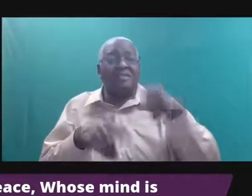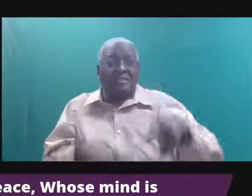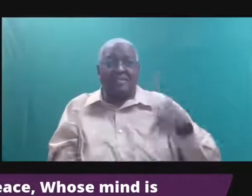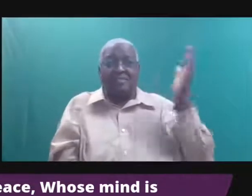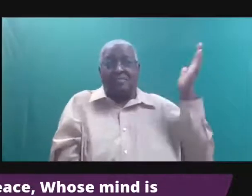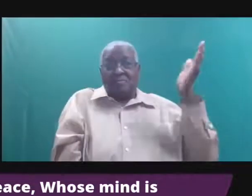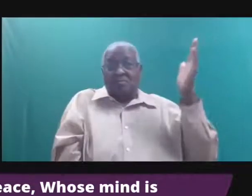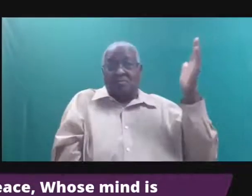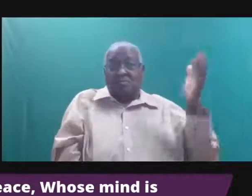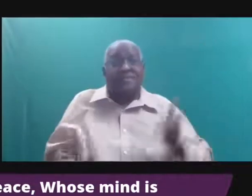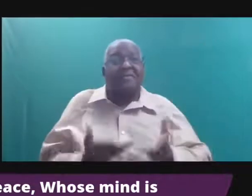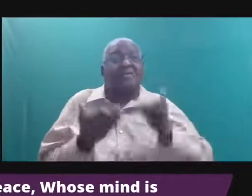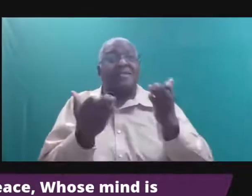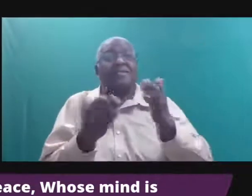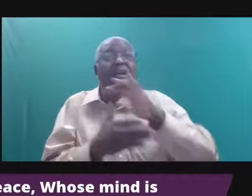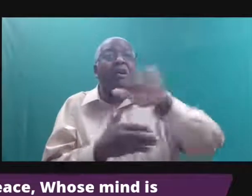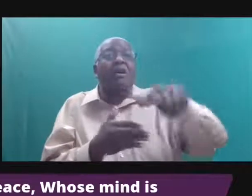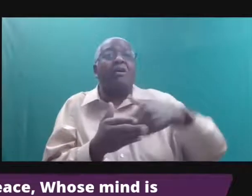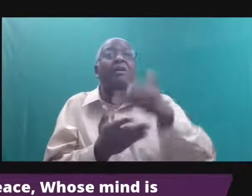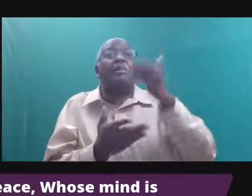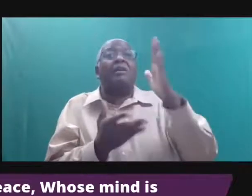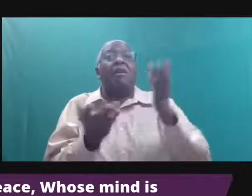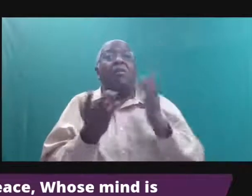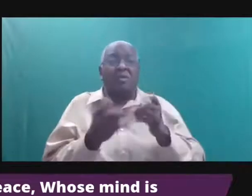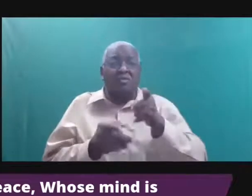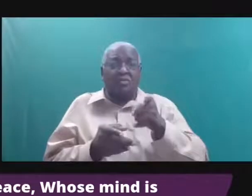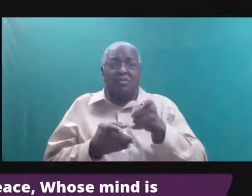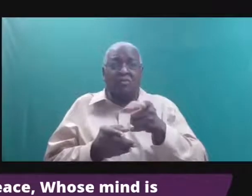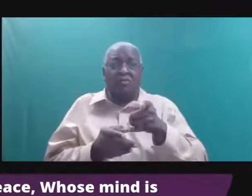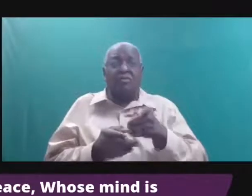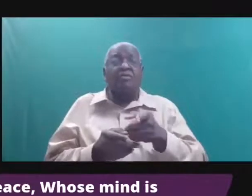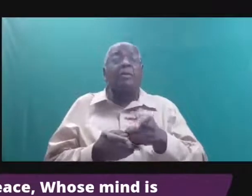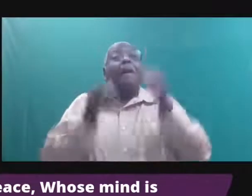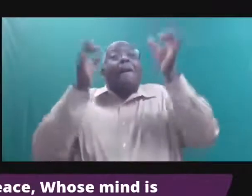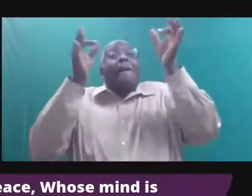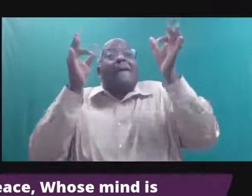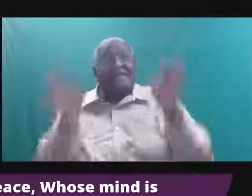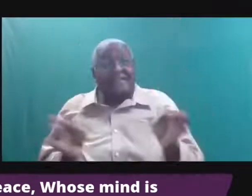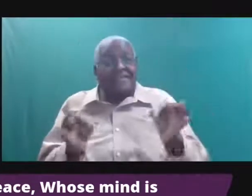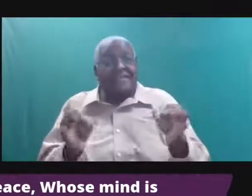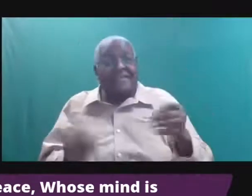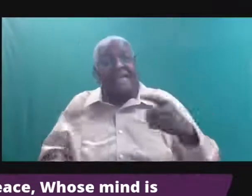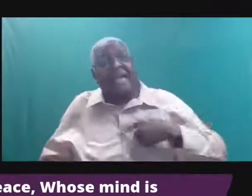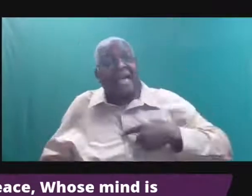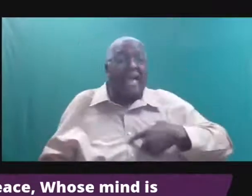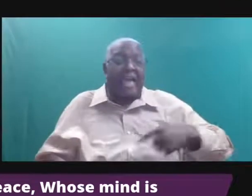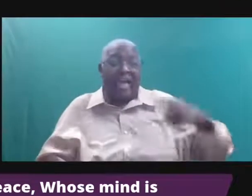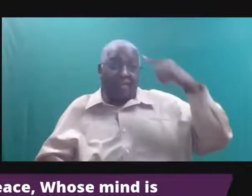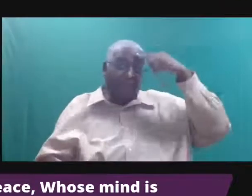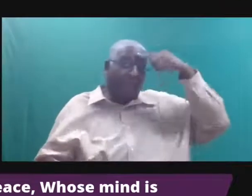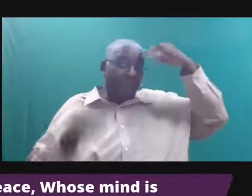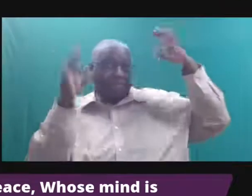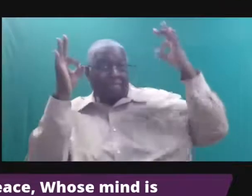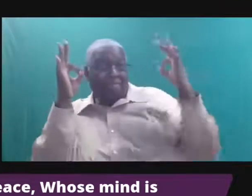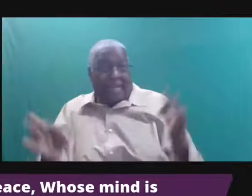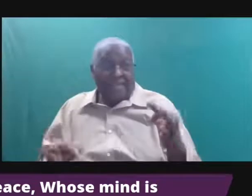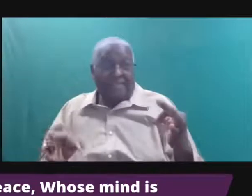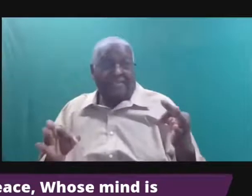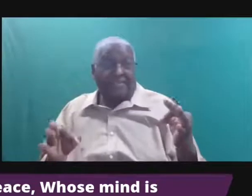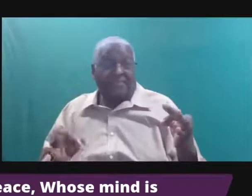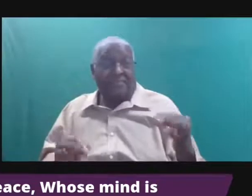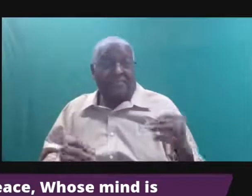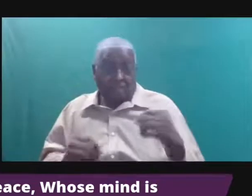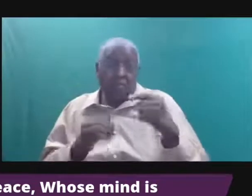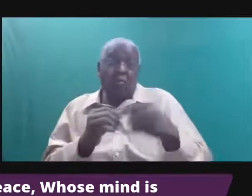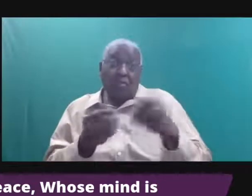suggests that all God wants you to do is make your mind up. I got a made up mind. And once you make your mind